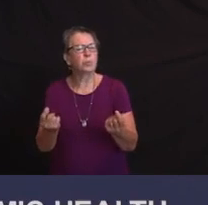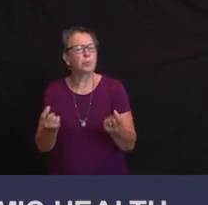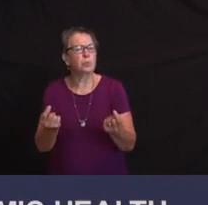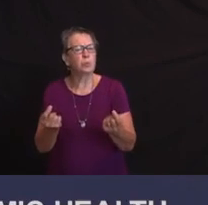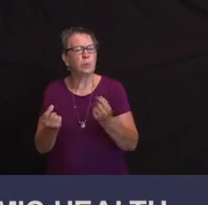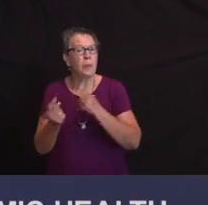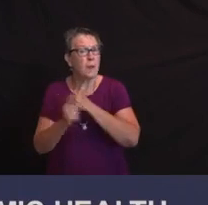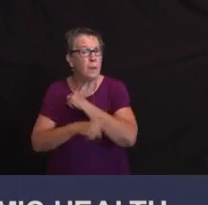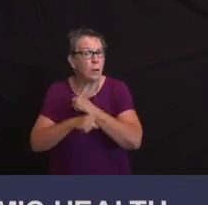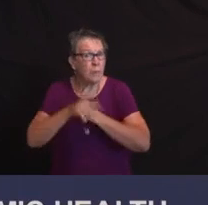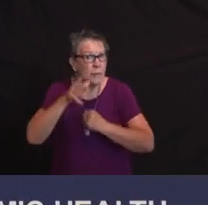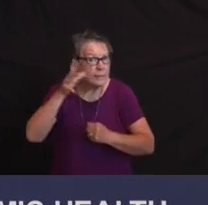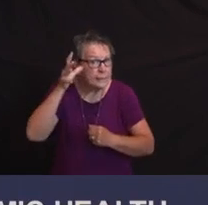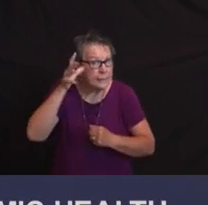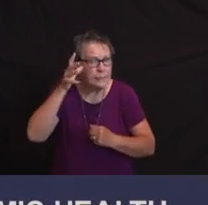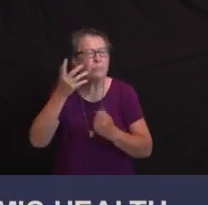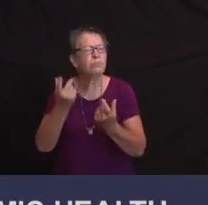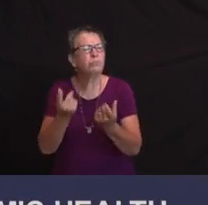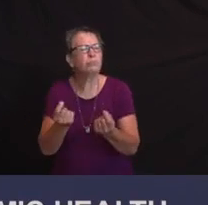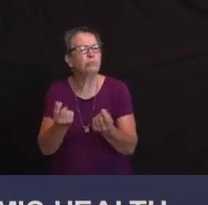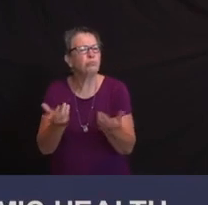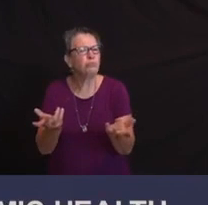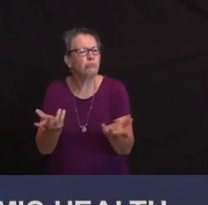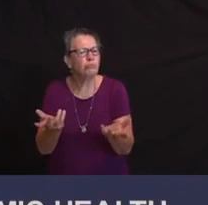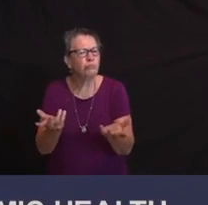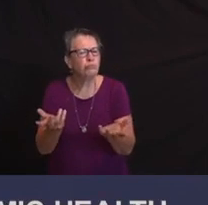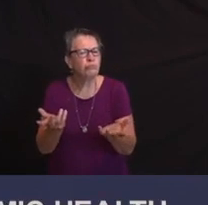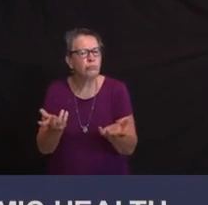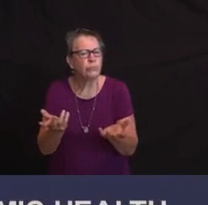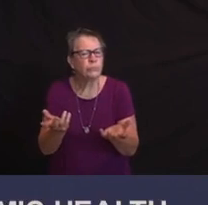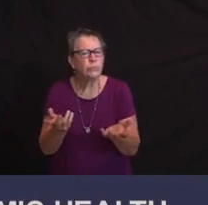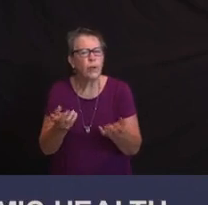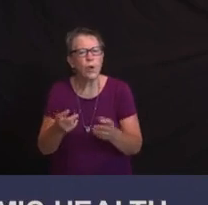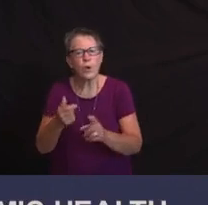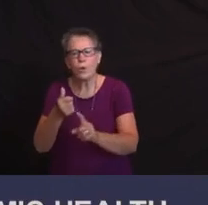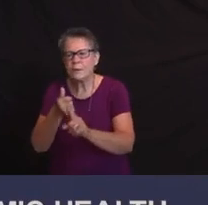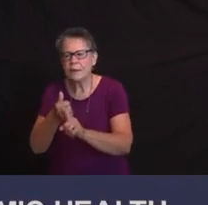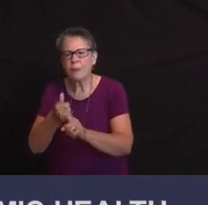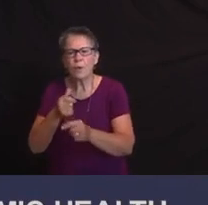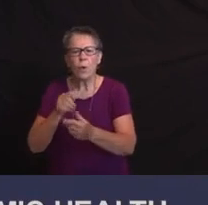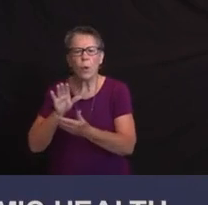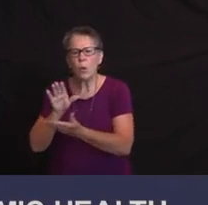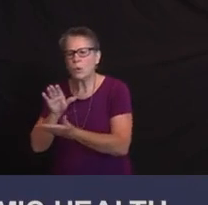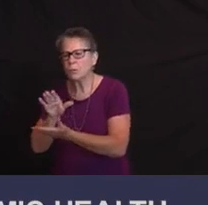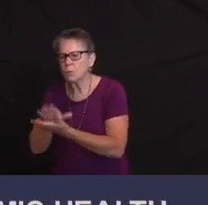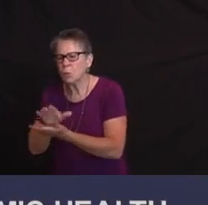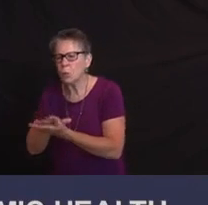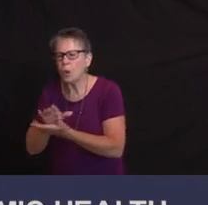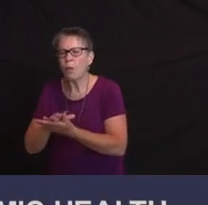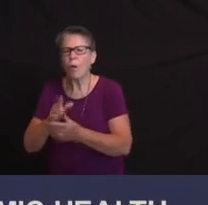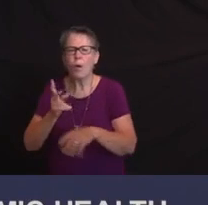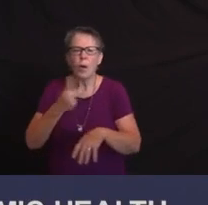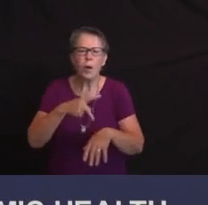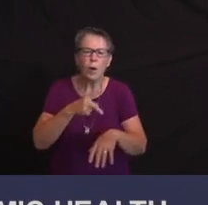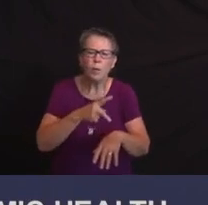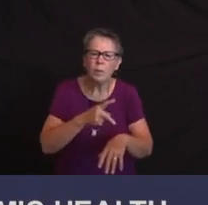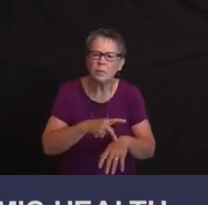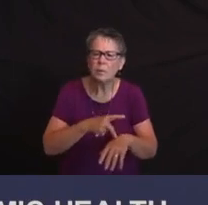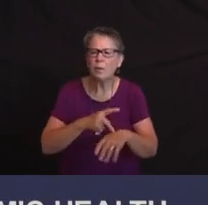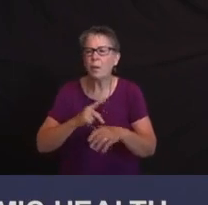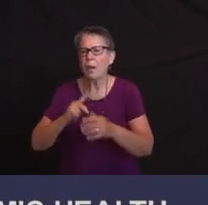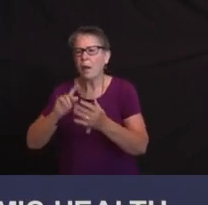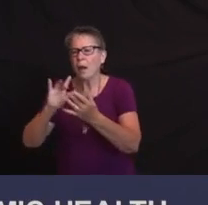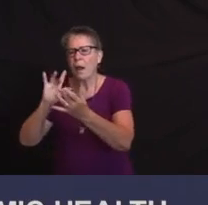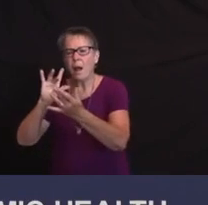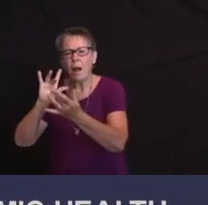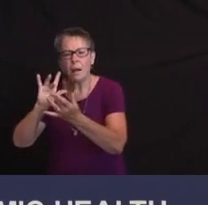any circumstances, would yourself or school authorities recommend a child or a parent to child welfare authorities? For you,